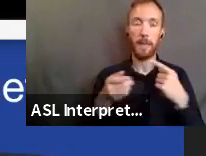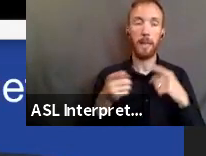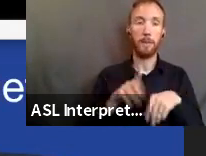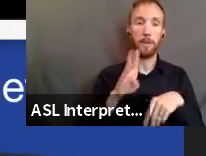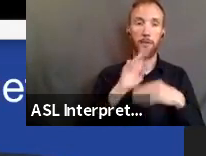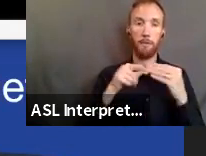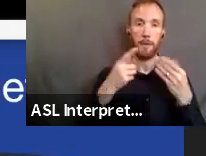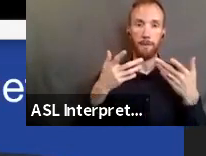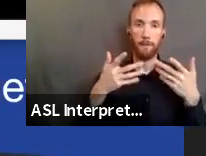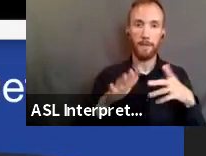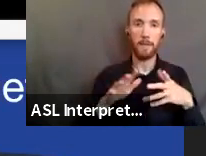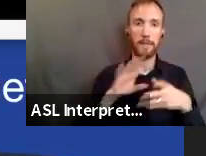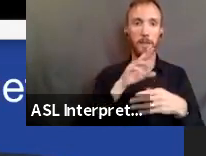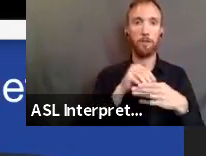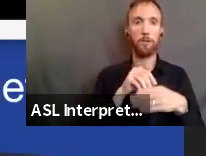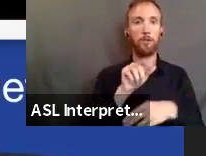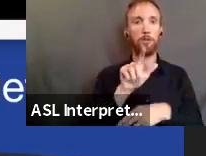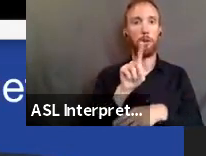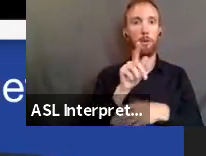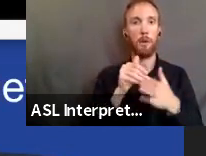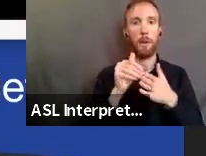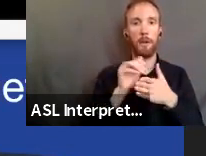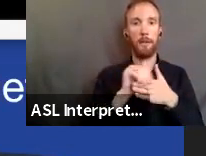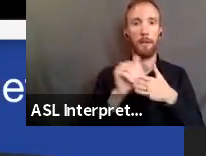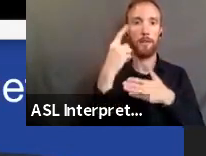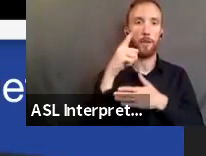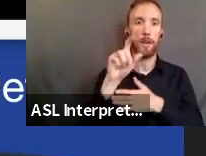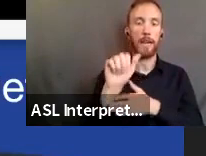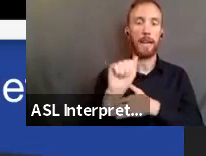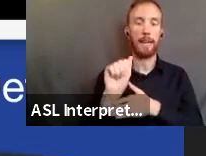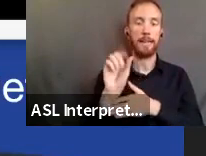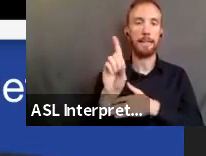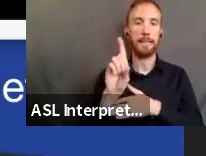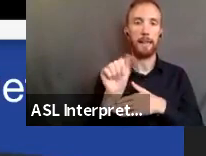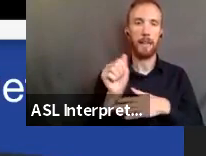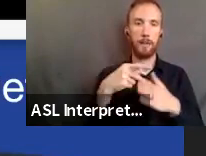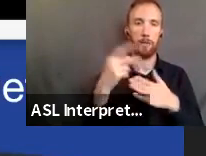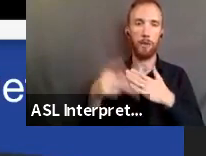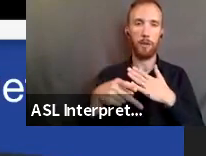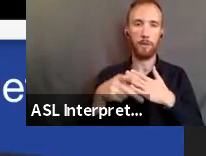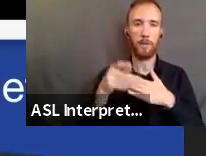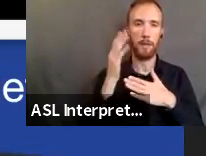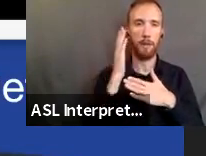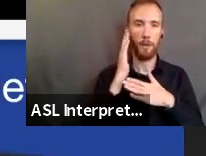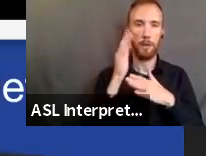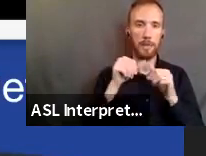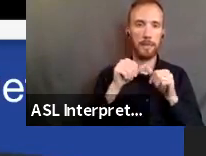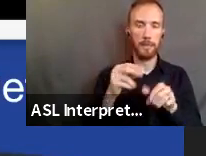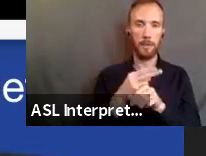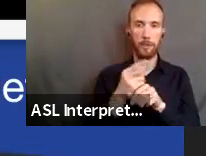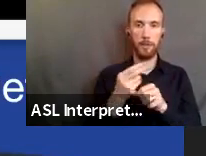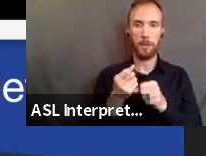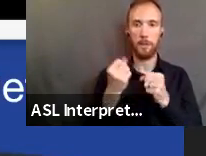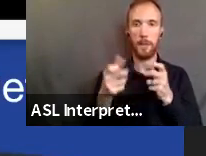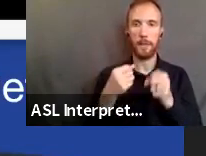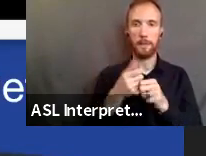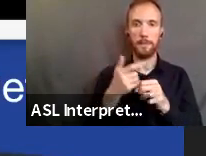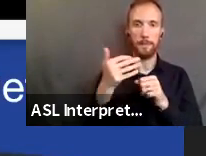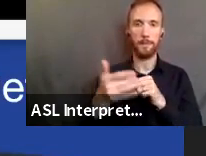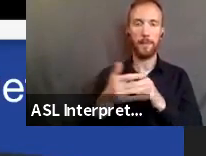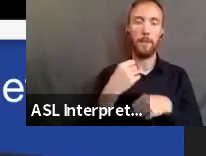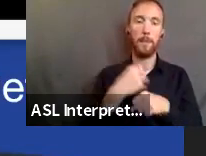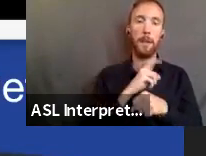also includes 20 million dollars for ada program that will continue for years to come this plan will update the accessibility at schools to